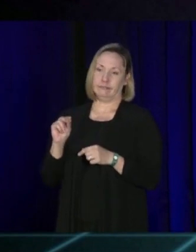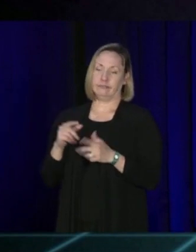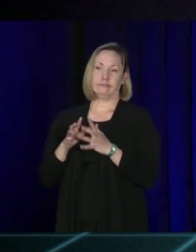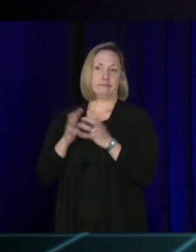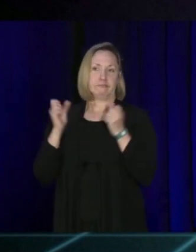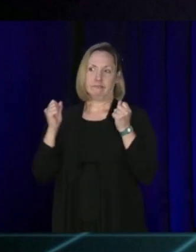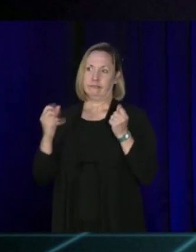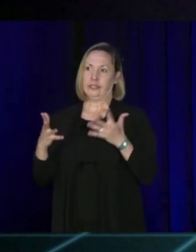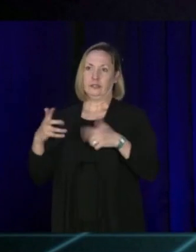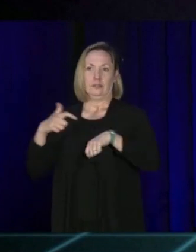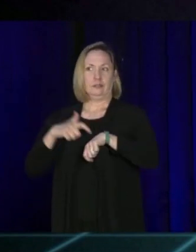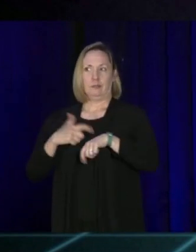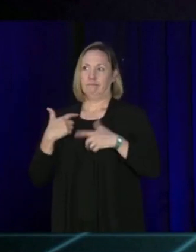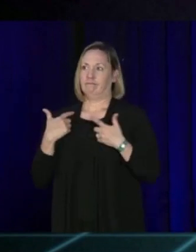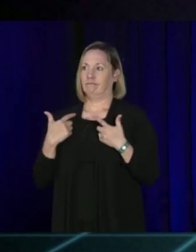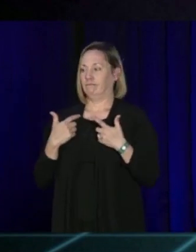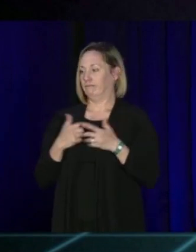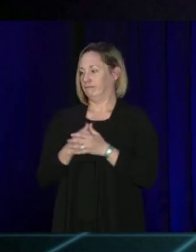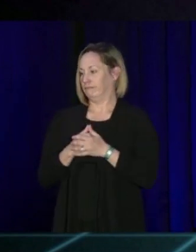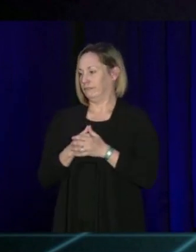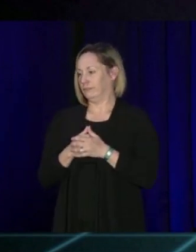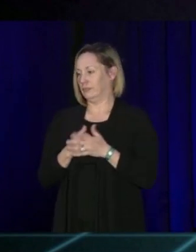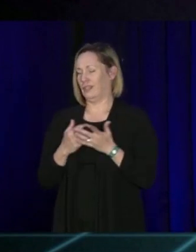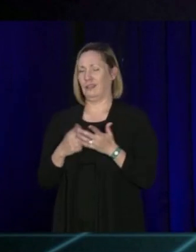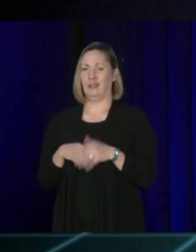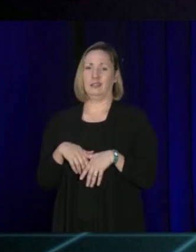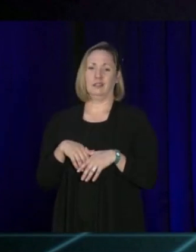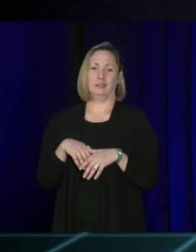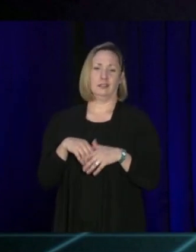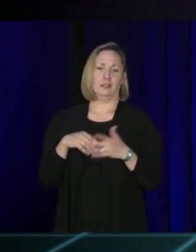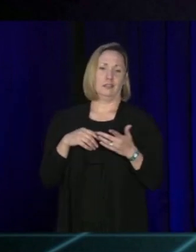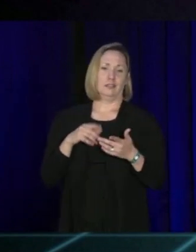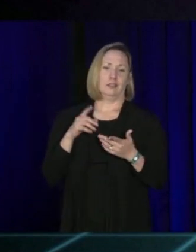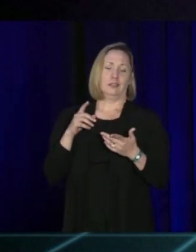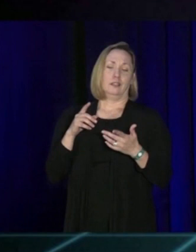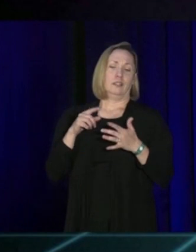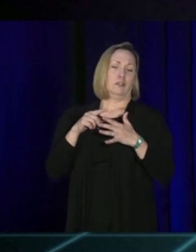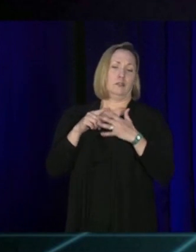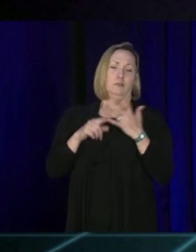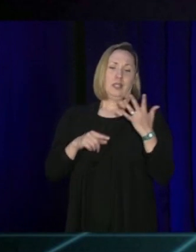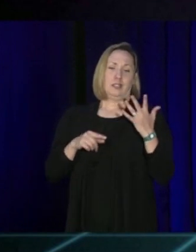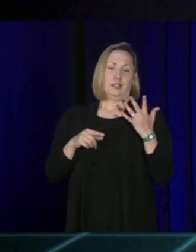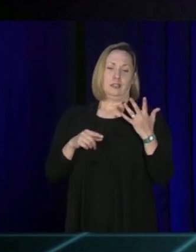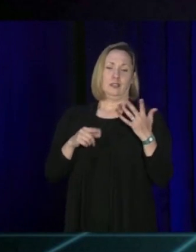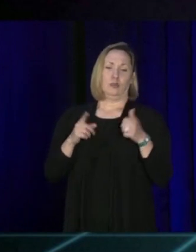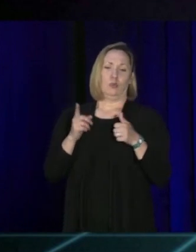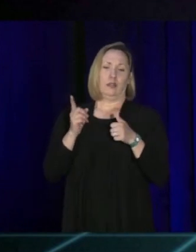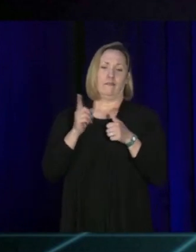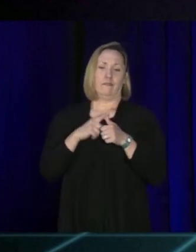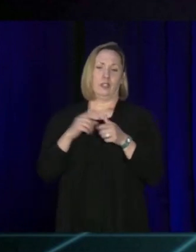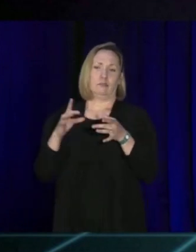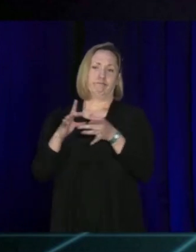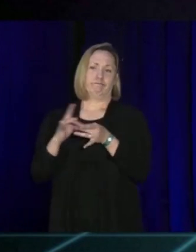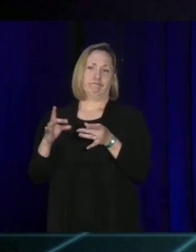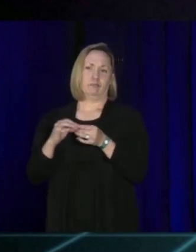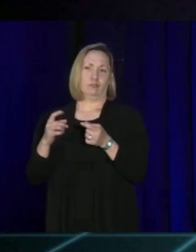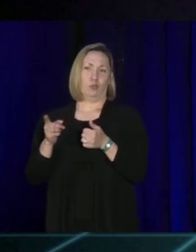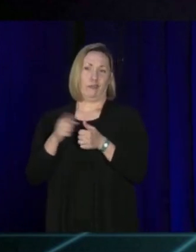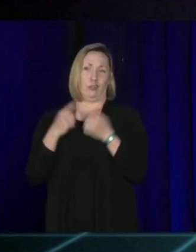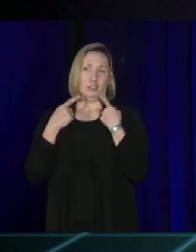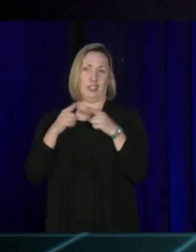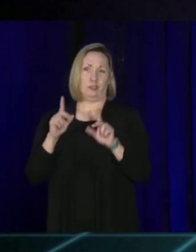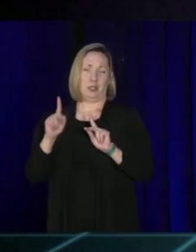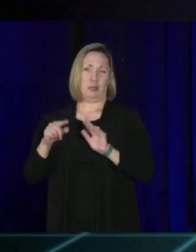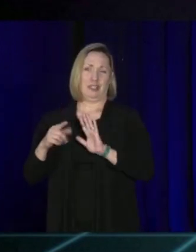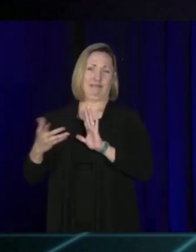moments, there's like plenty pushbacks. This is, for example, when it was first announced. So let's talk a little bit